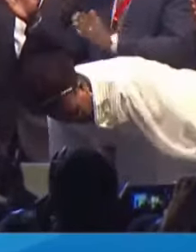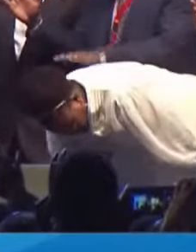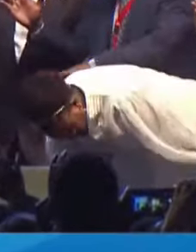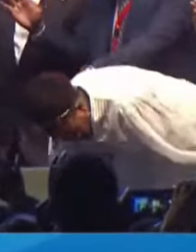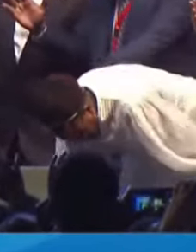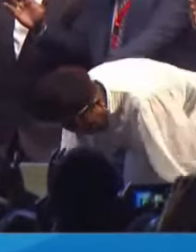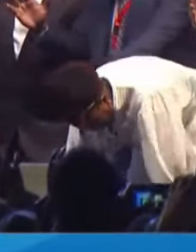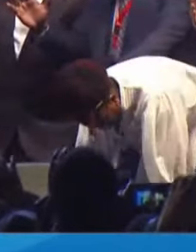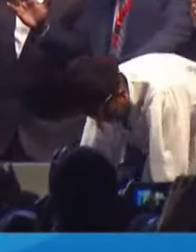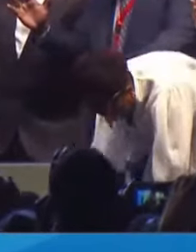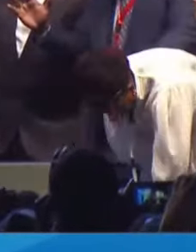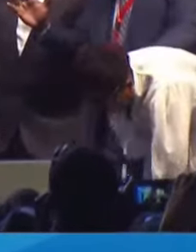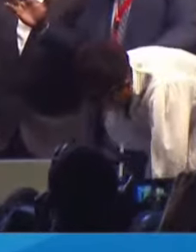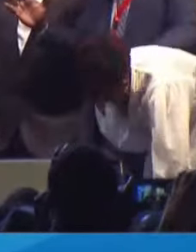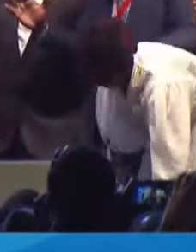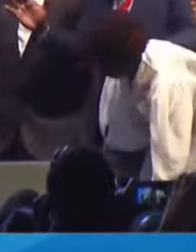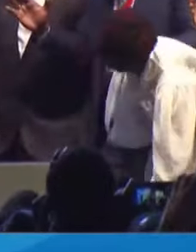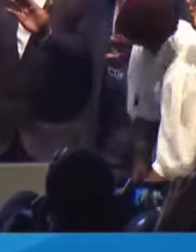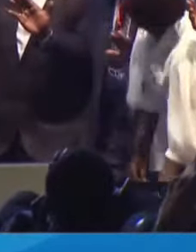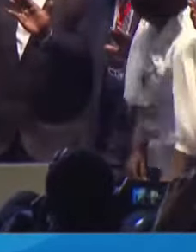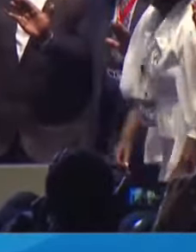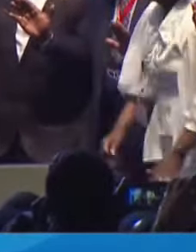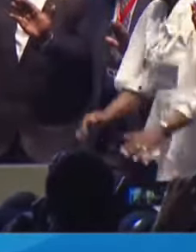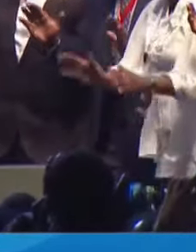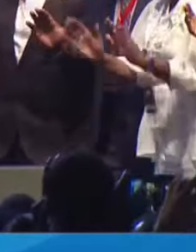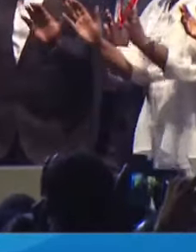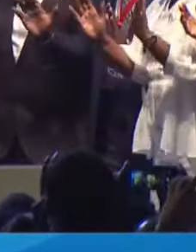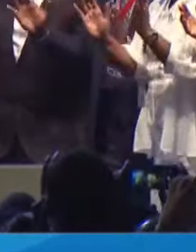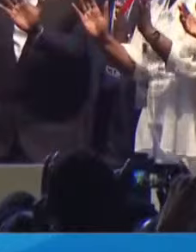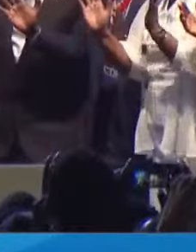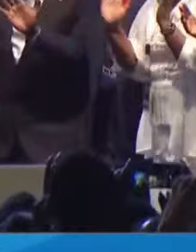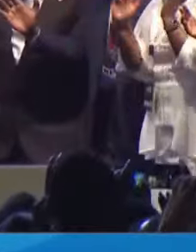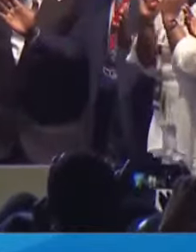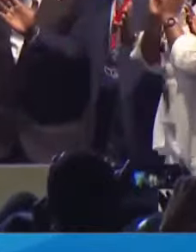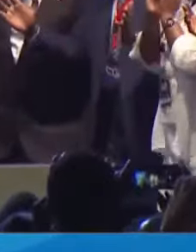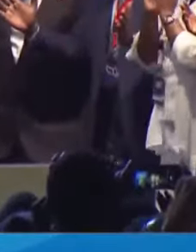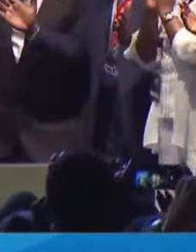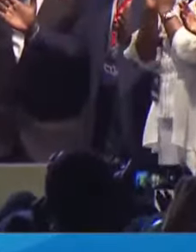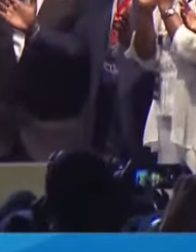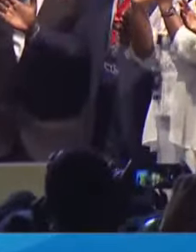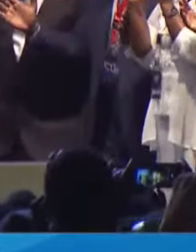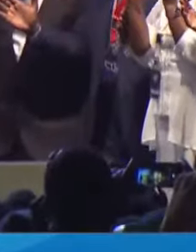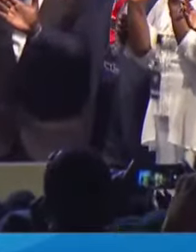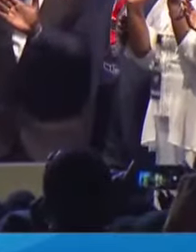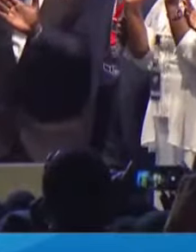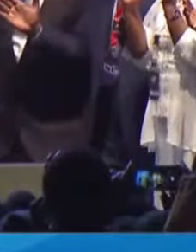Nation when when when aay president